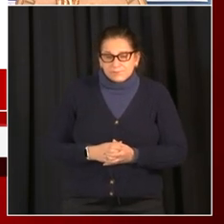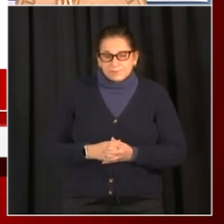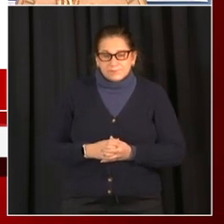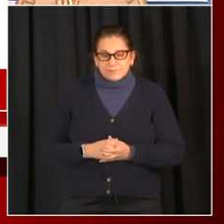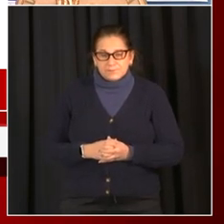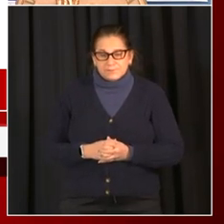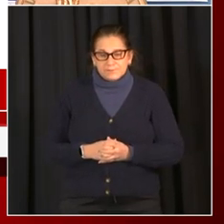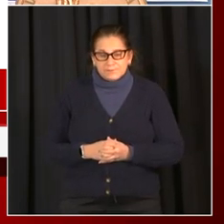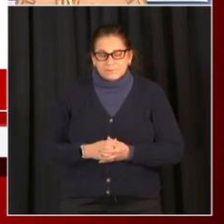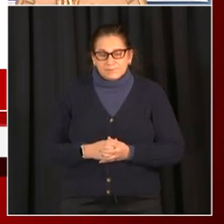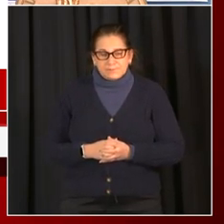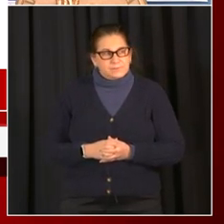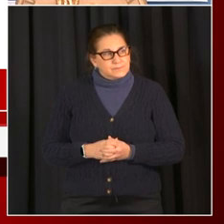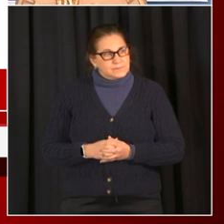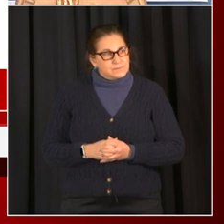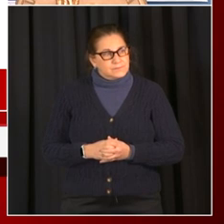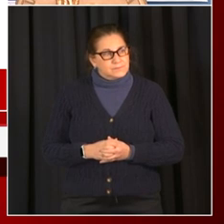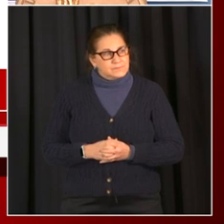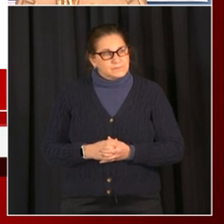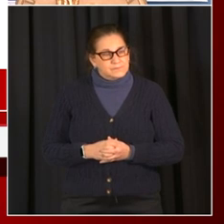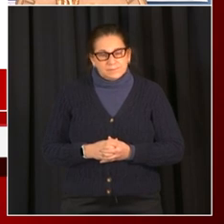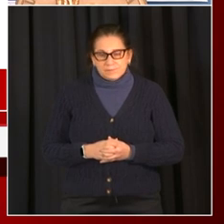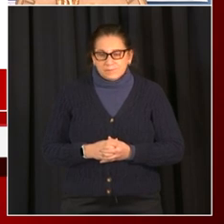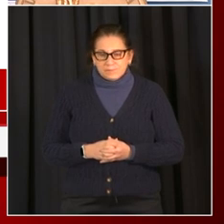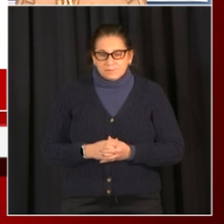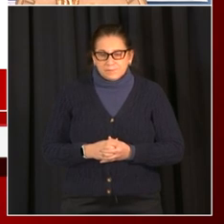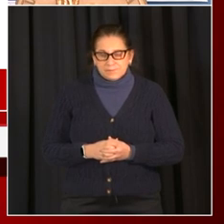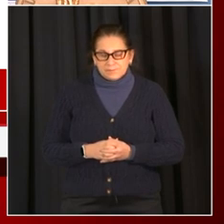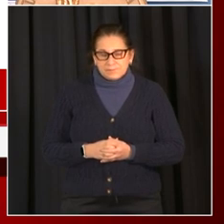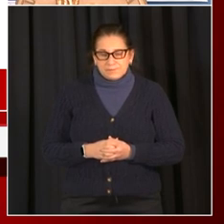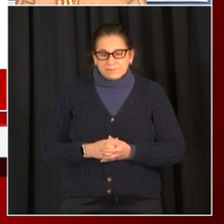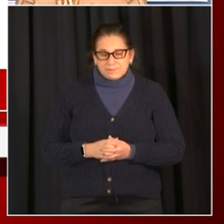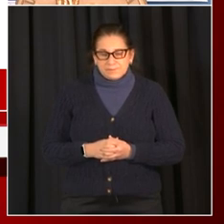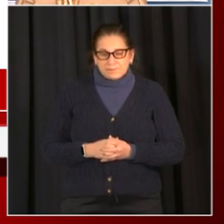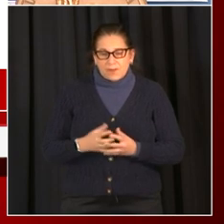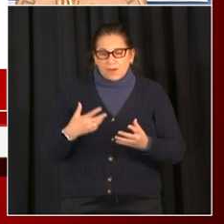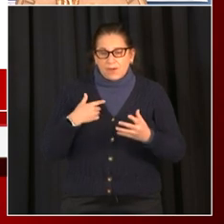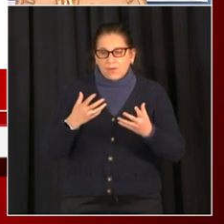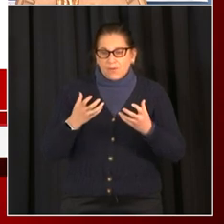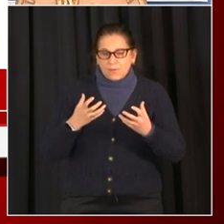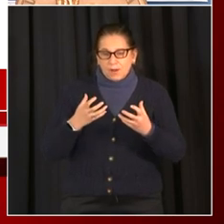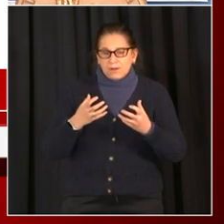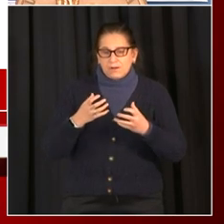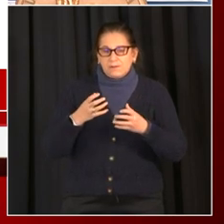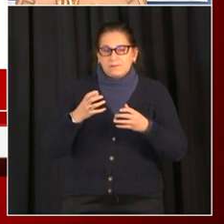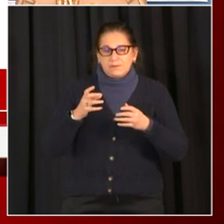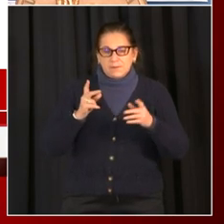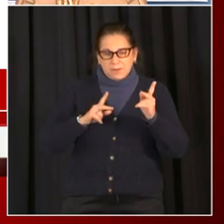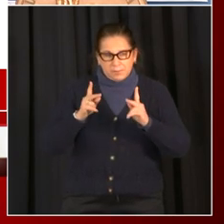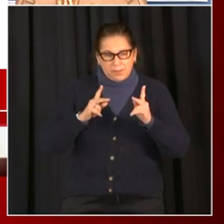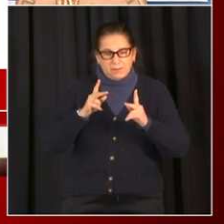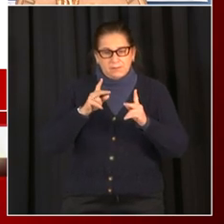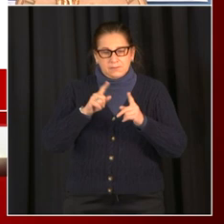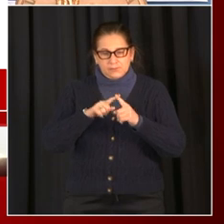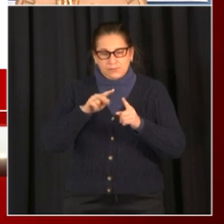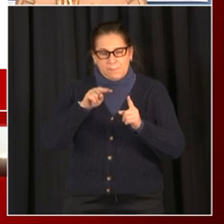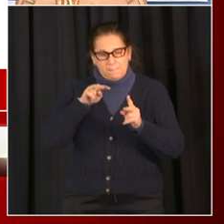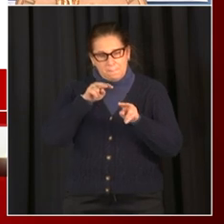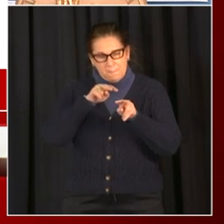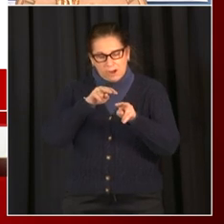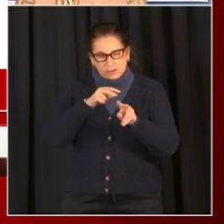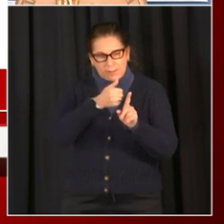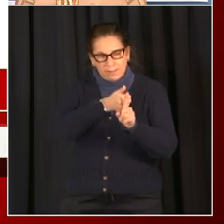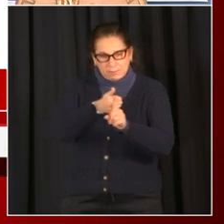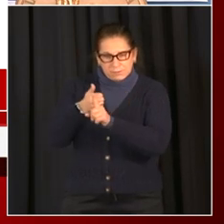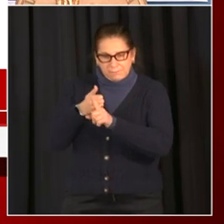really getting this virus under control with a vaccine and vaccinating Washingtonians, this is the time where we have to continue